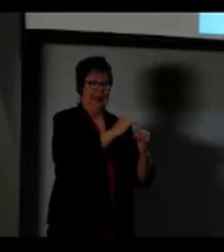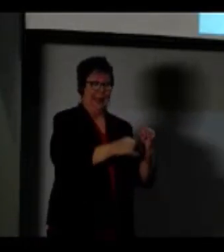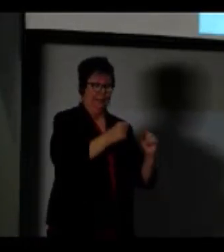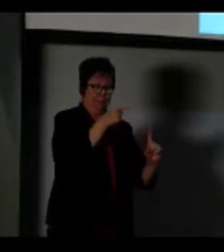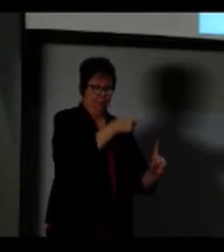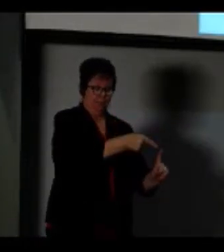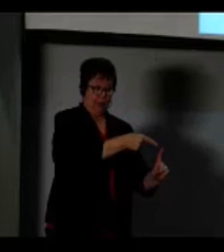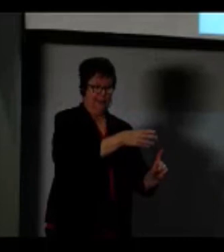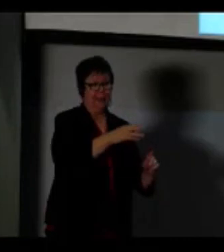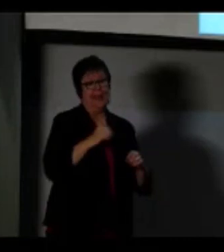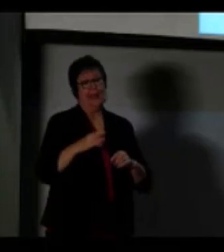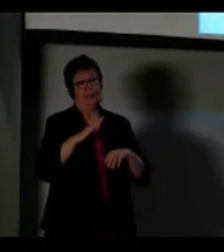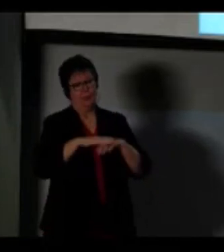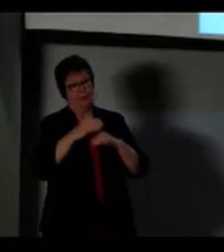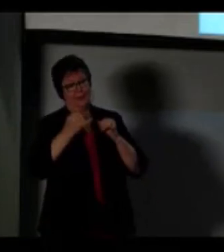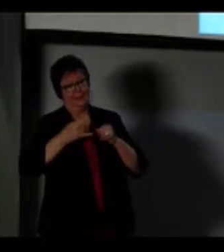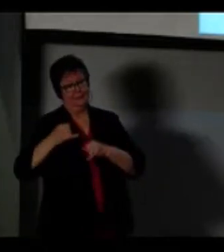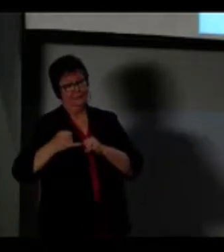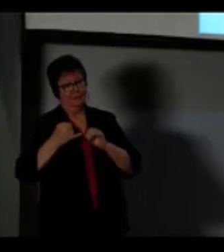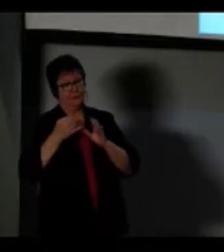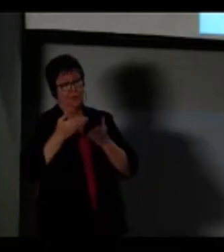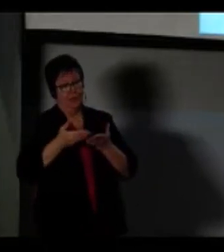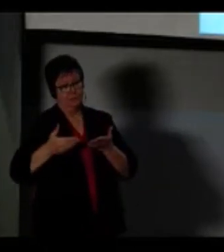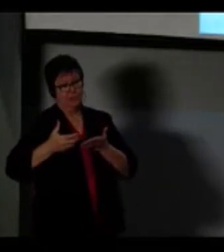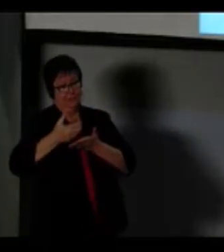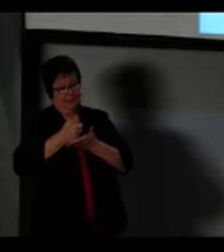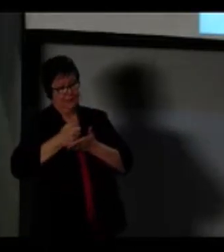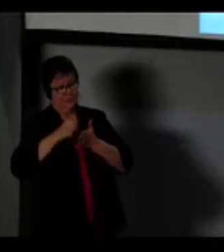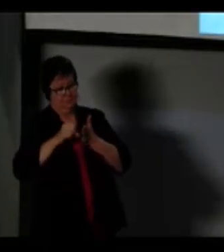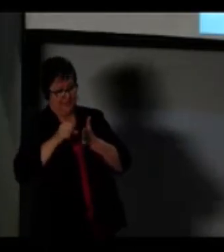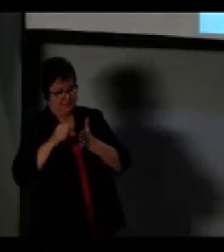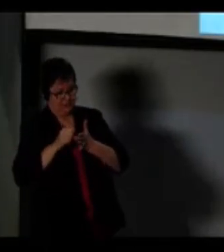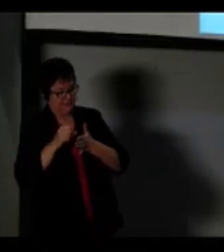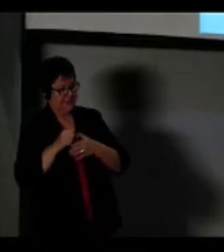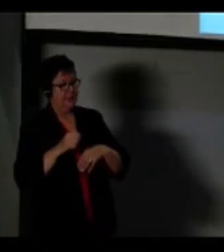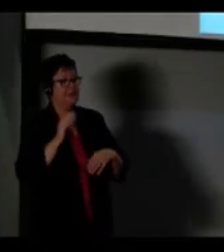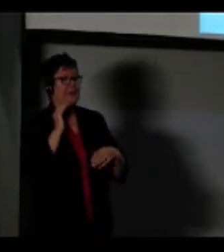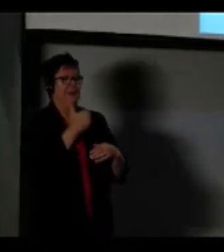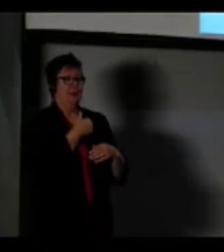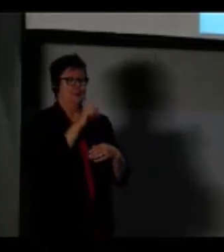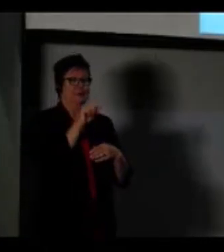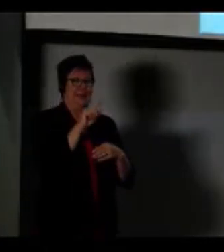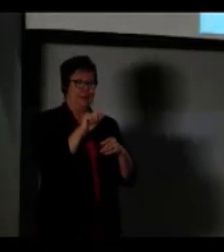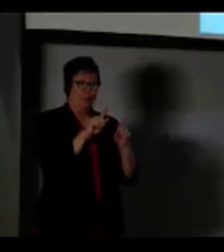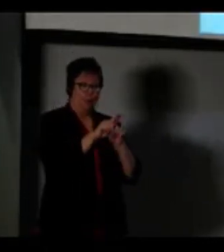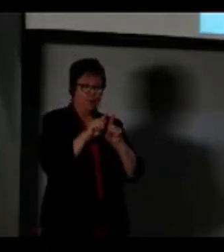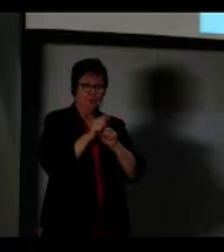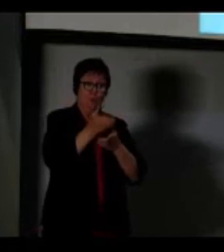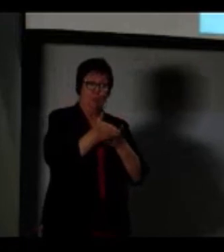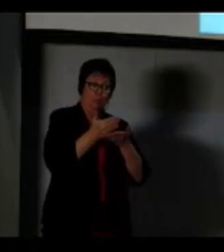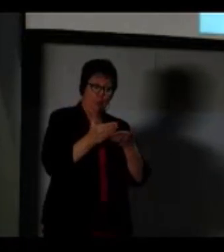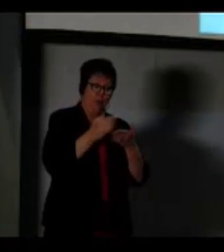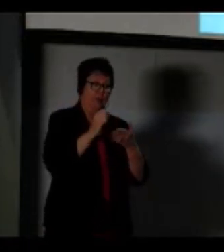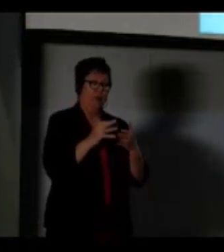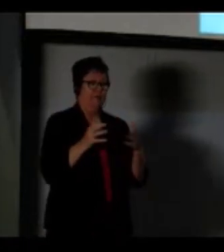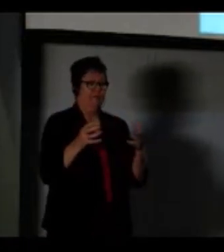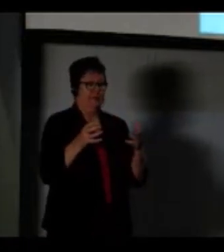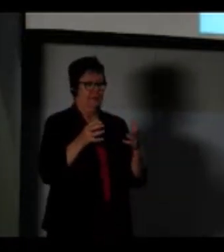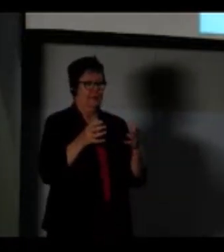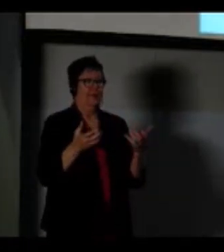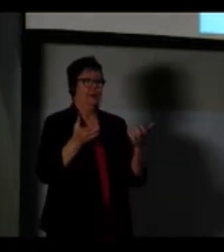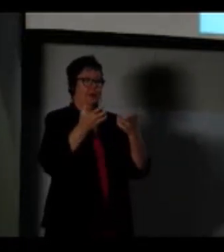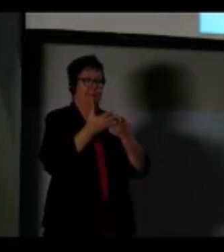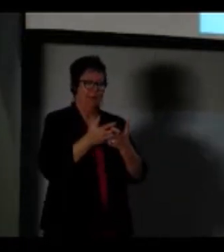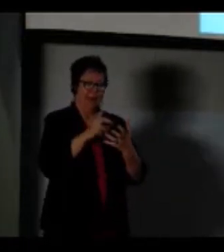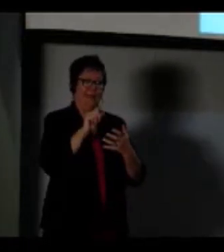individual object collection pages, as you can see here. And then our linked open data is also part of the combined data set of